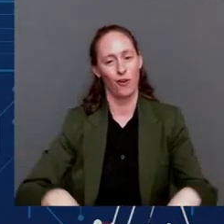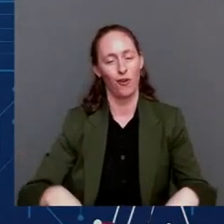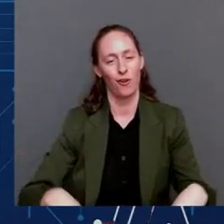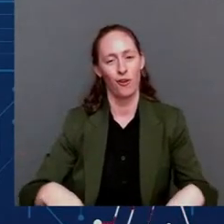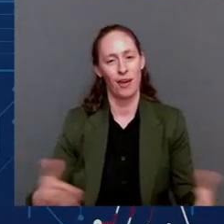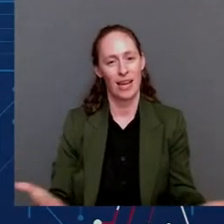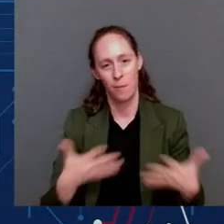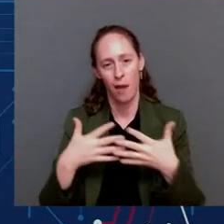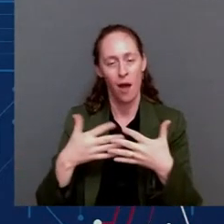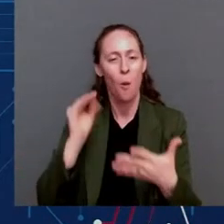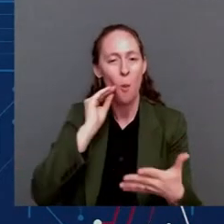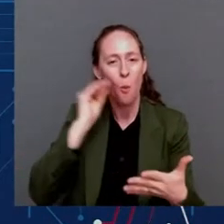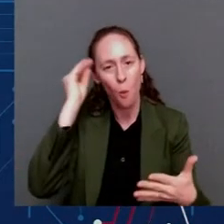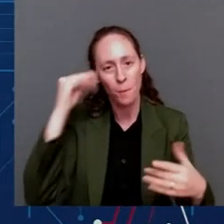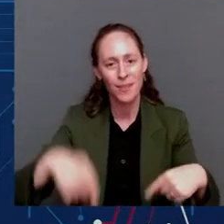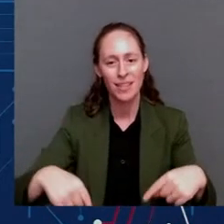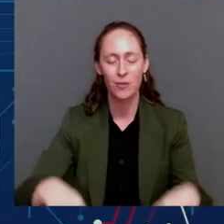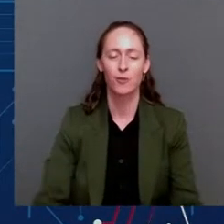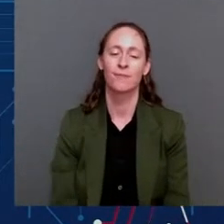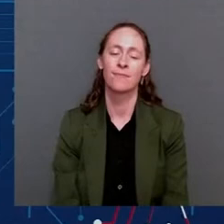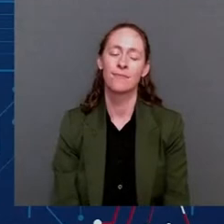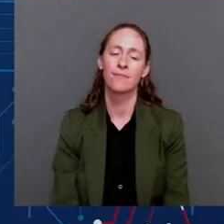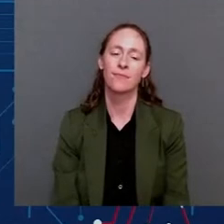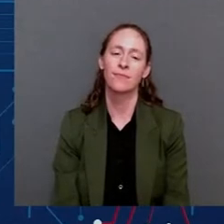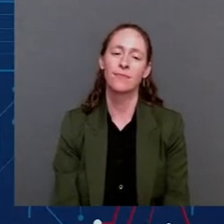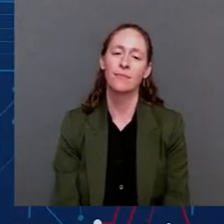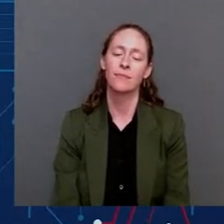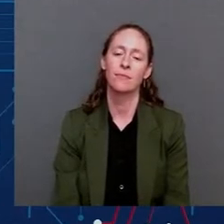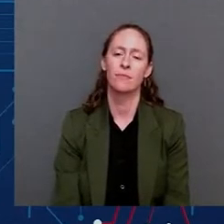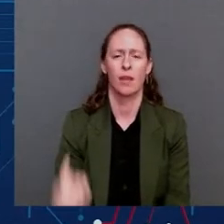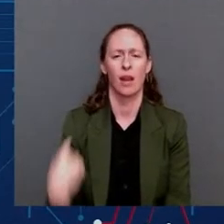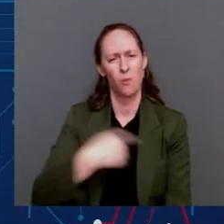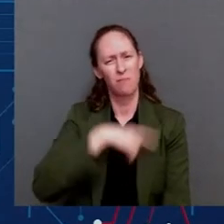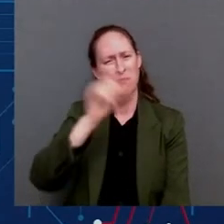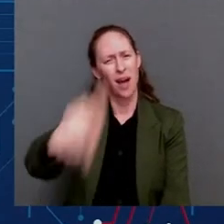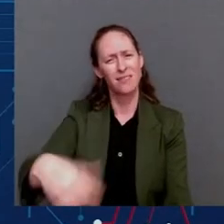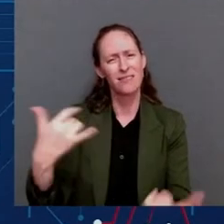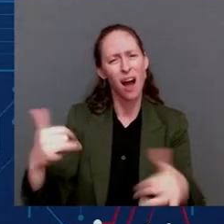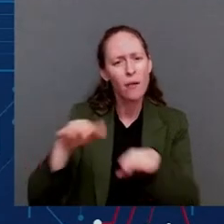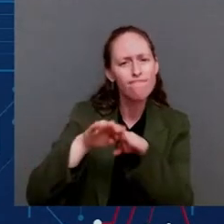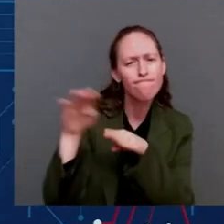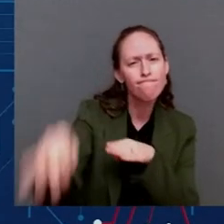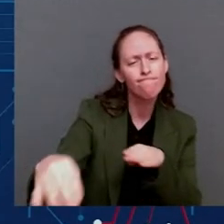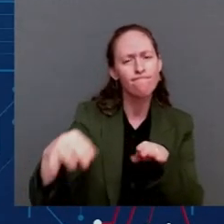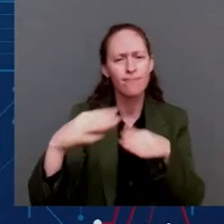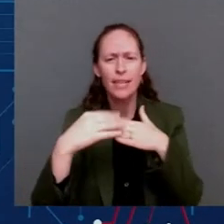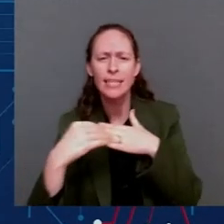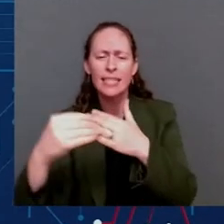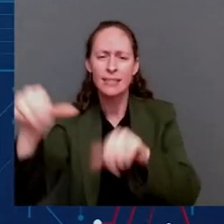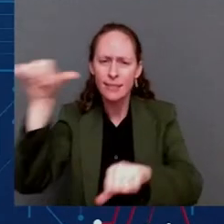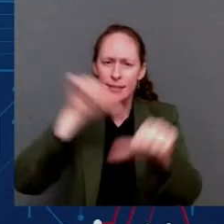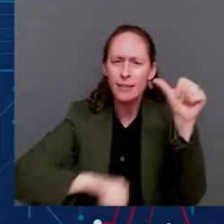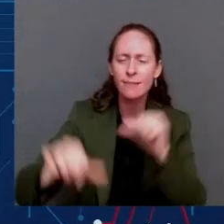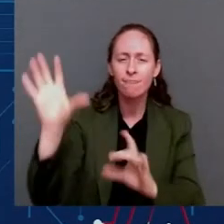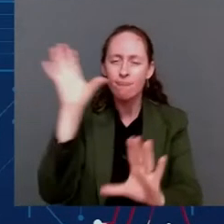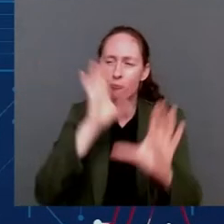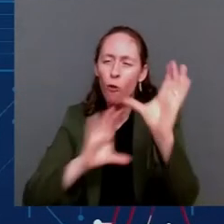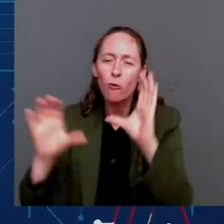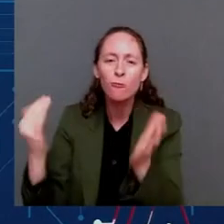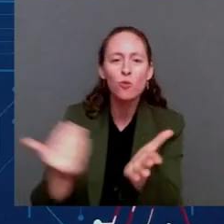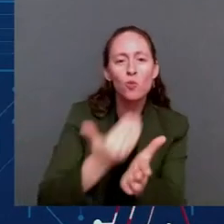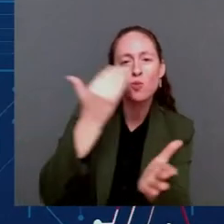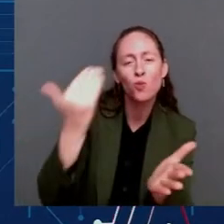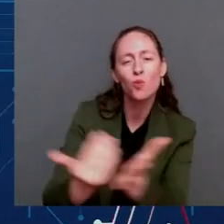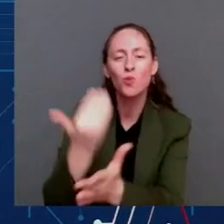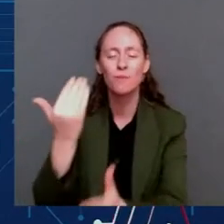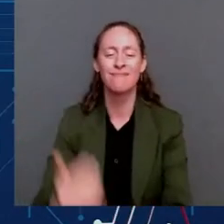of scientific discoveries. So this is an exciting moment, and this is a big deal for Michigan, and I'm